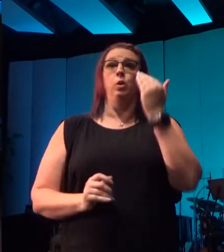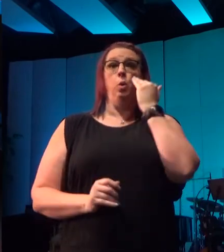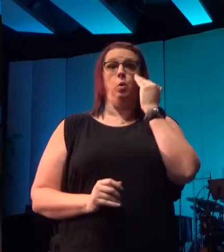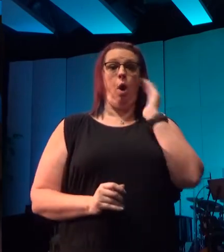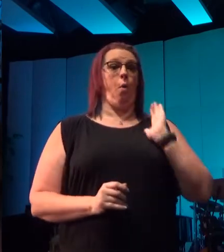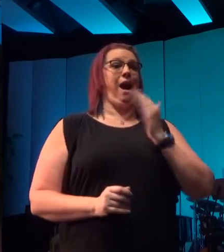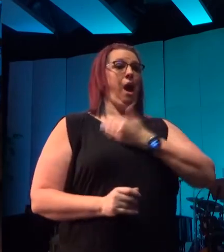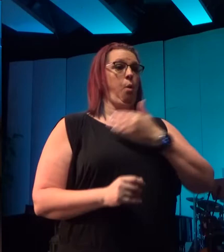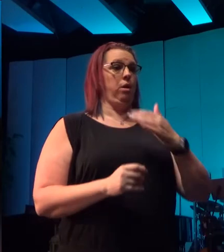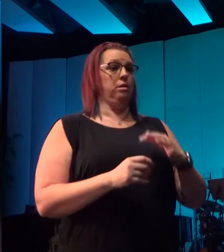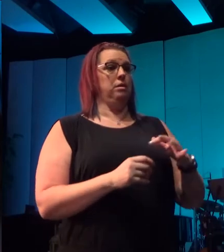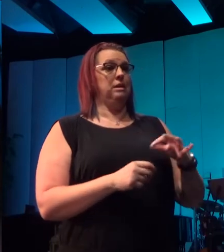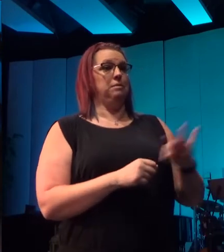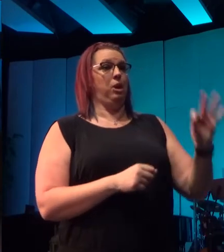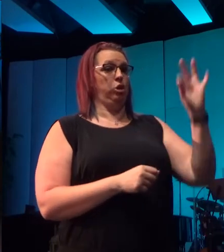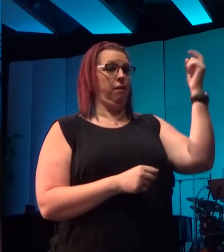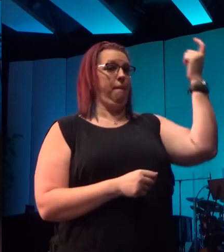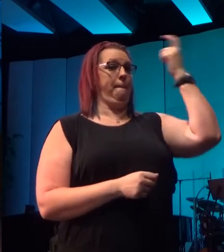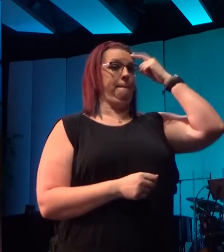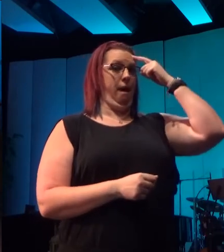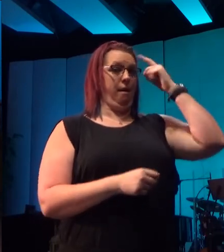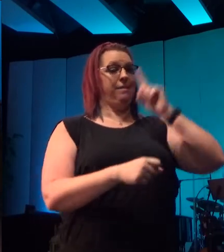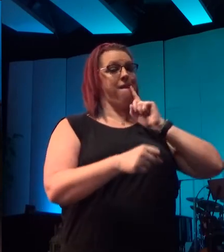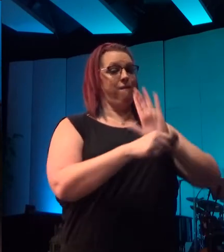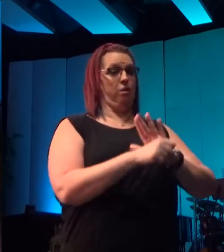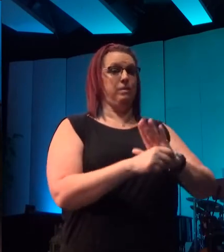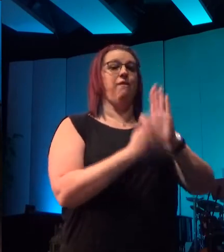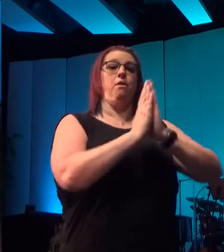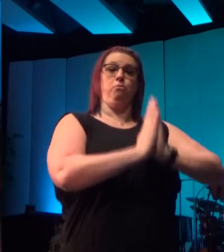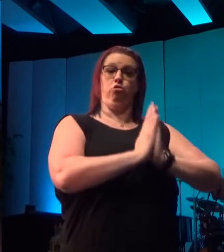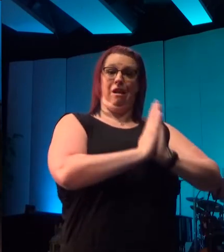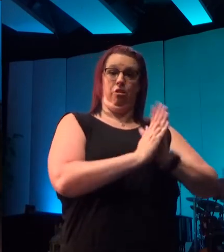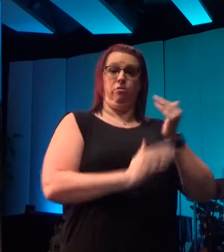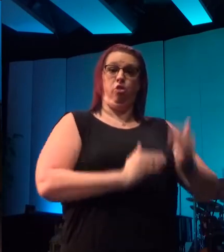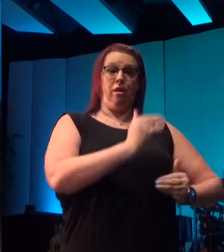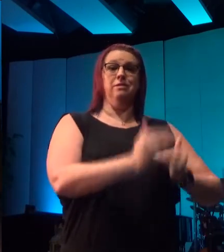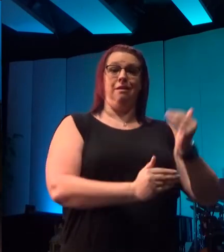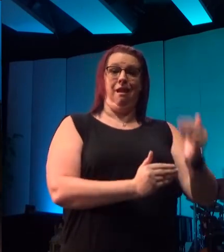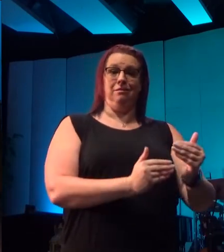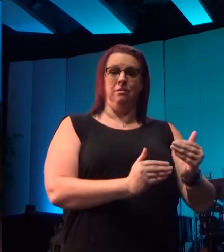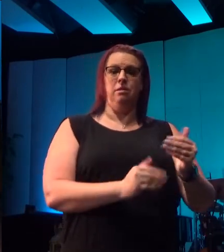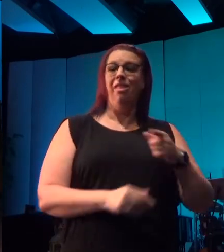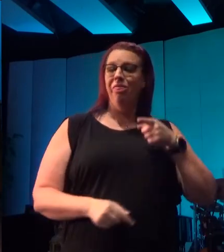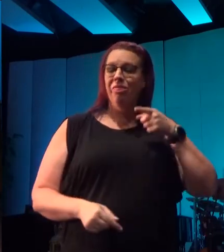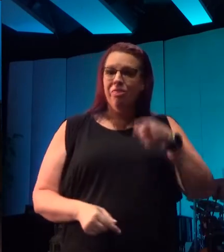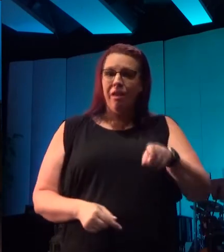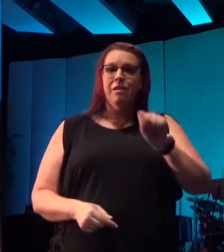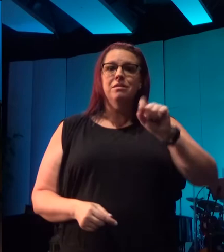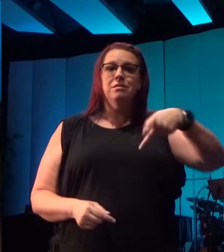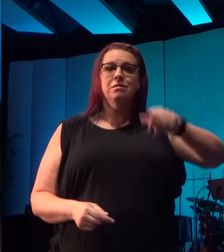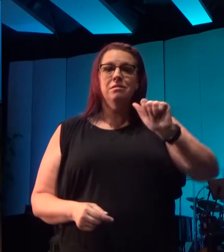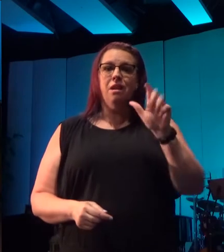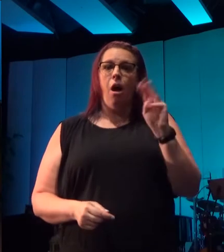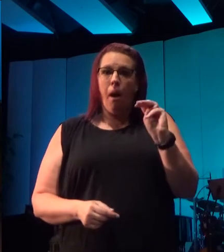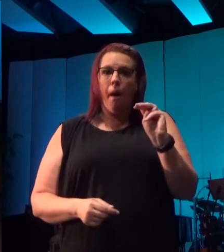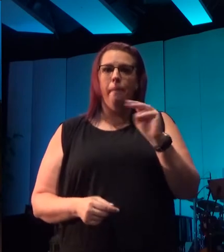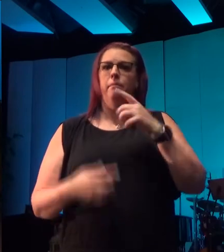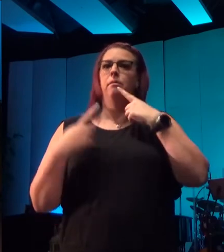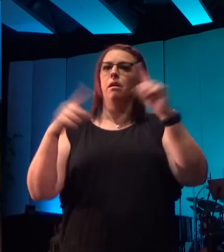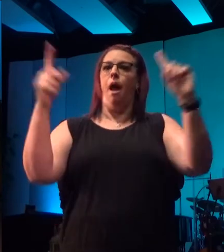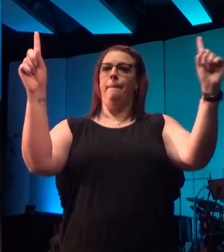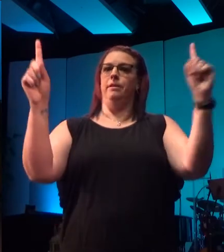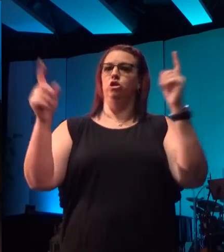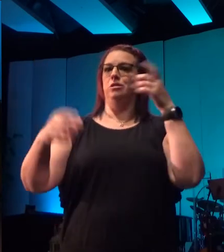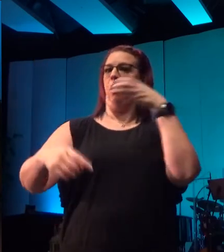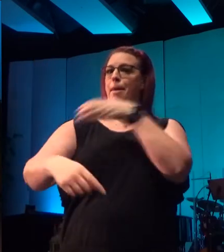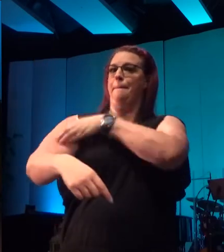treatment affirmative prayer process, then this psalm accomplishes the power